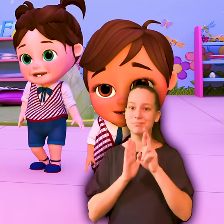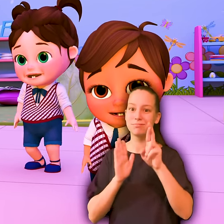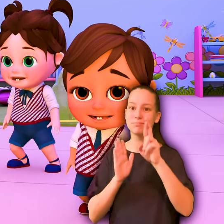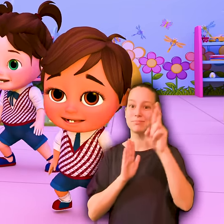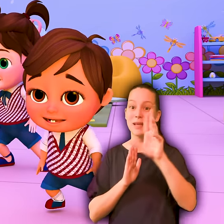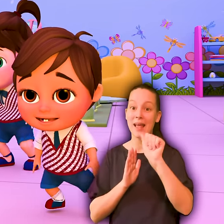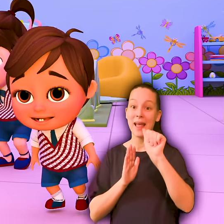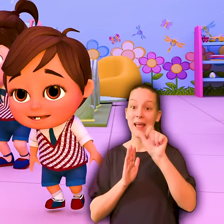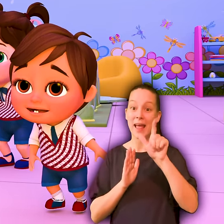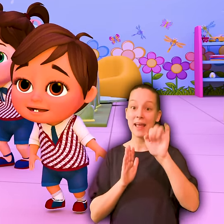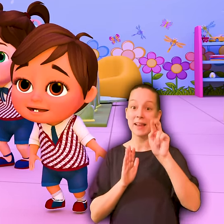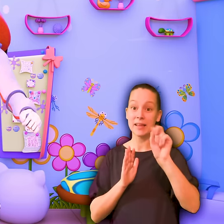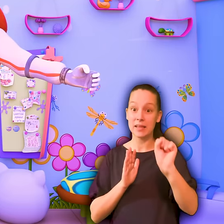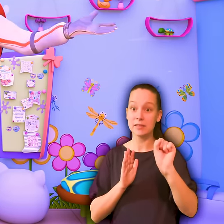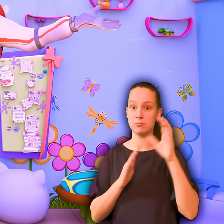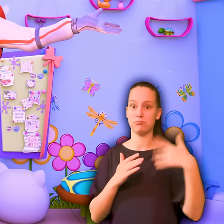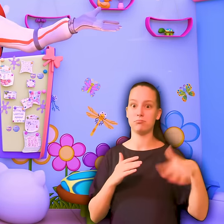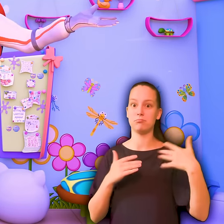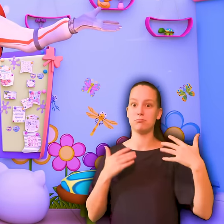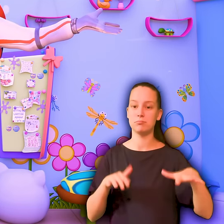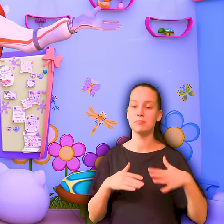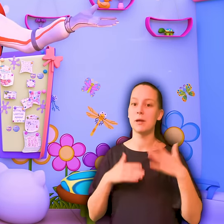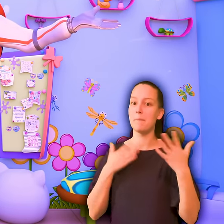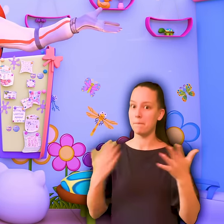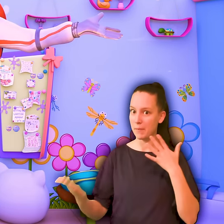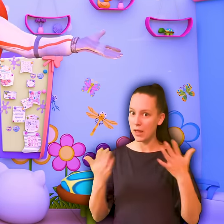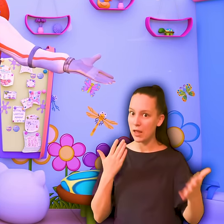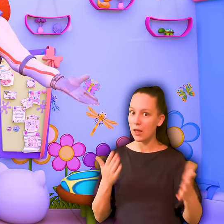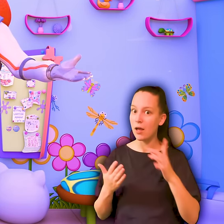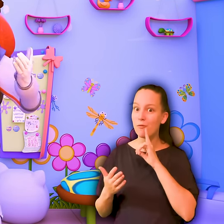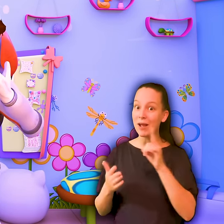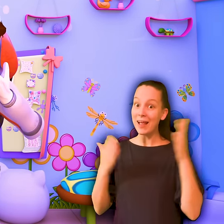i have a spaceship aliens